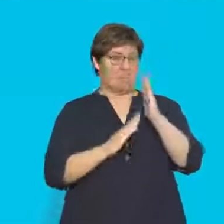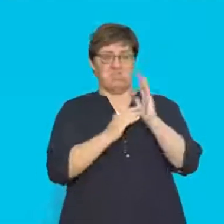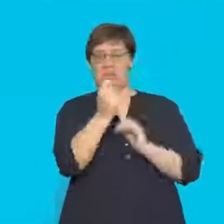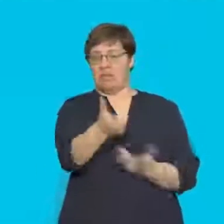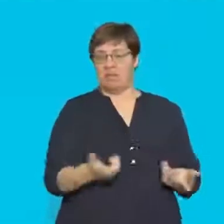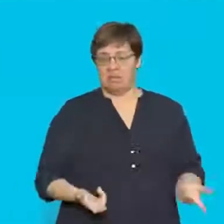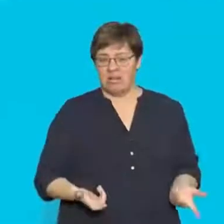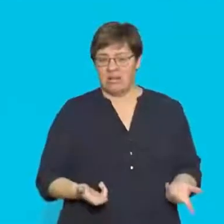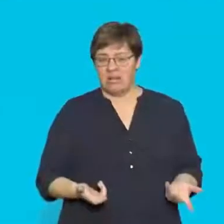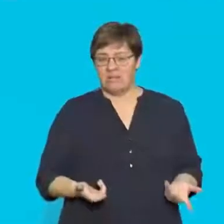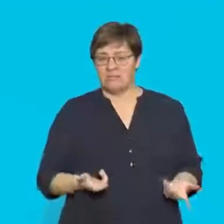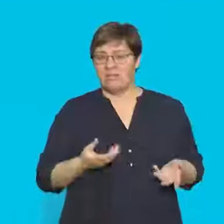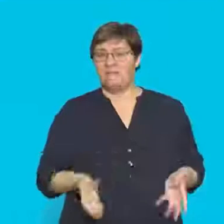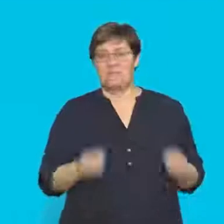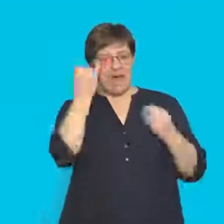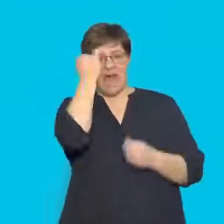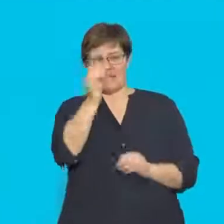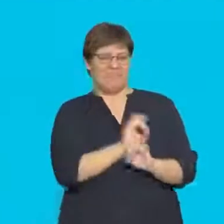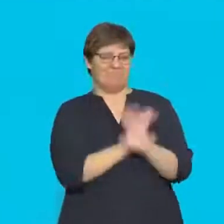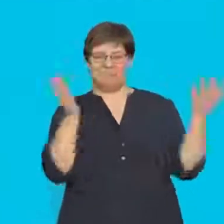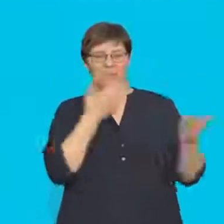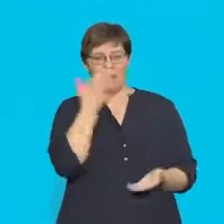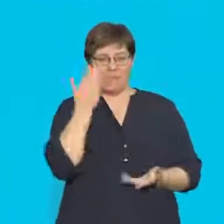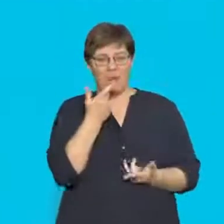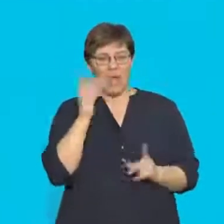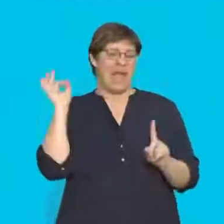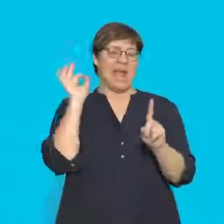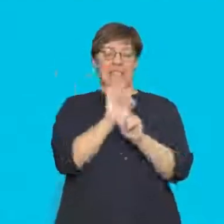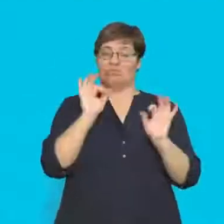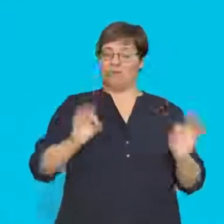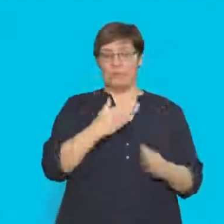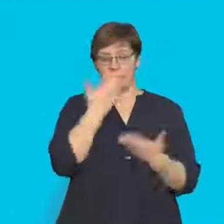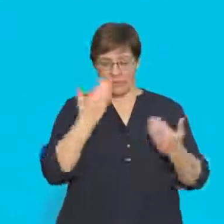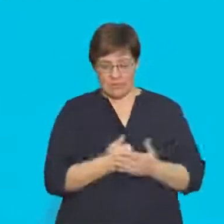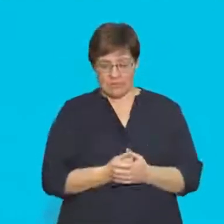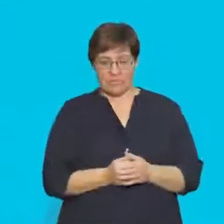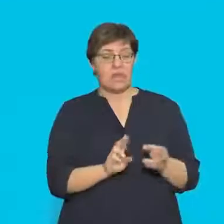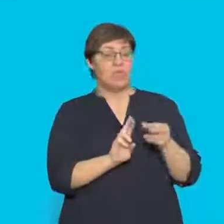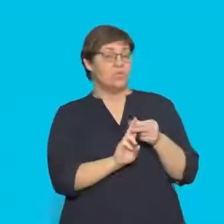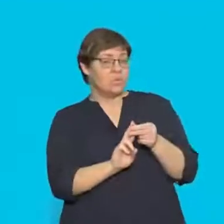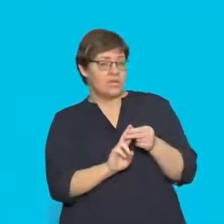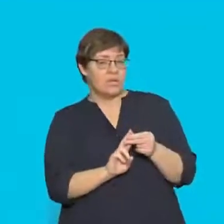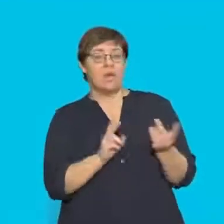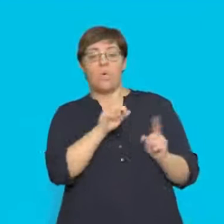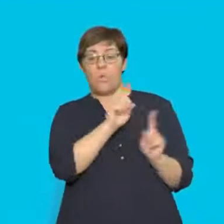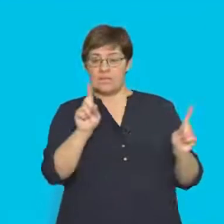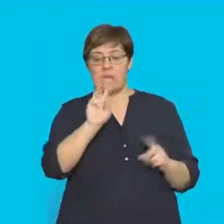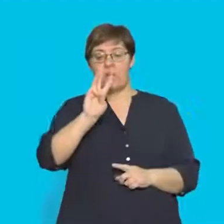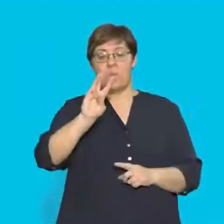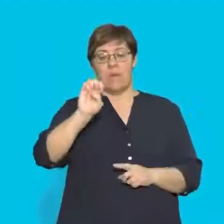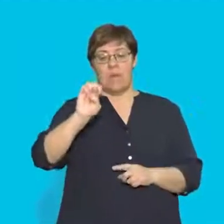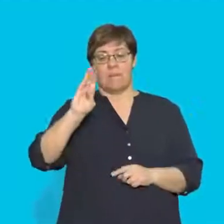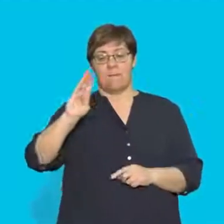bit, well, we'd not get a good idea if the area wasn't exactly right. So the unit here is called a